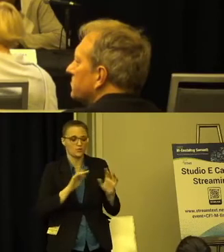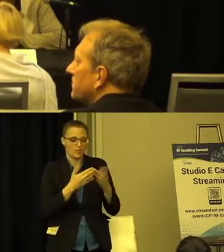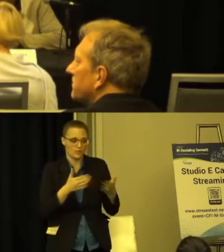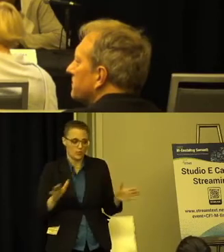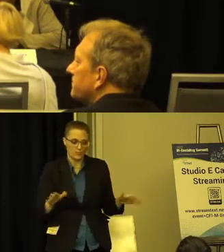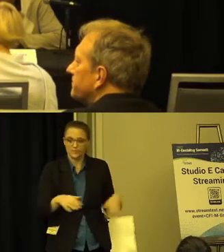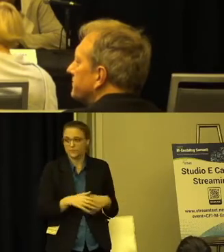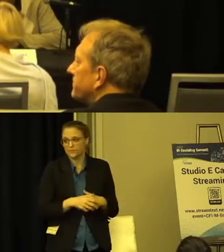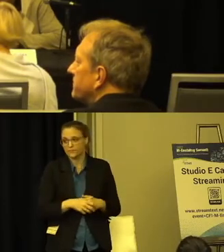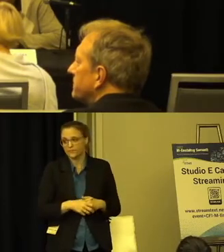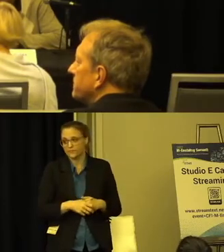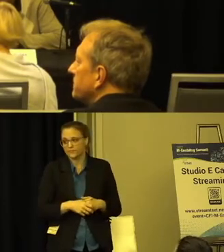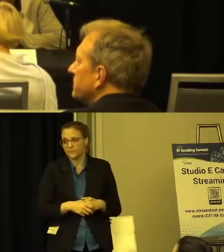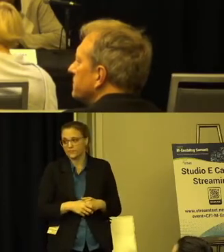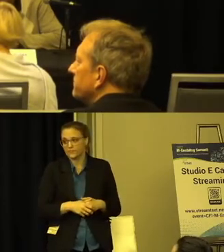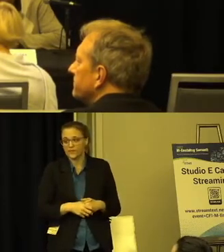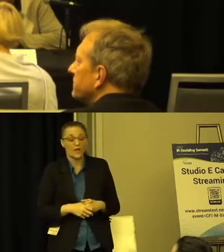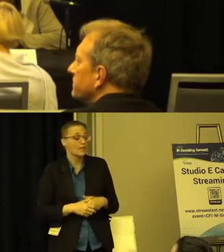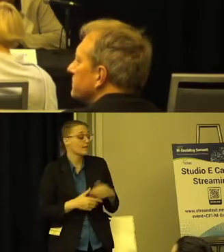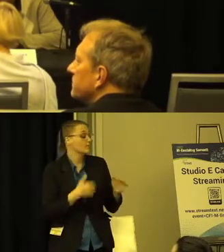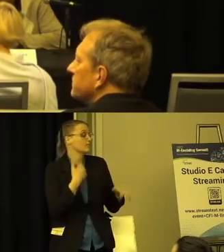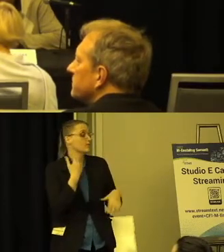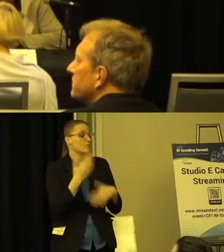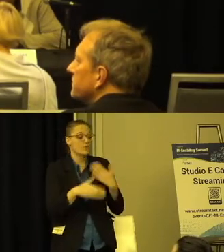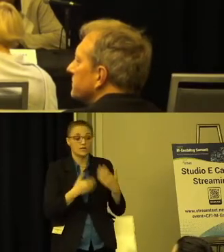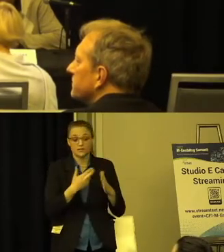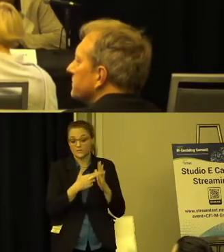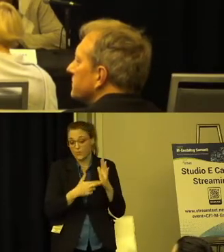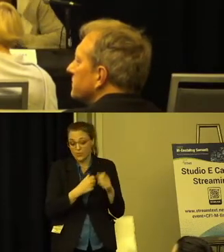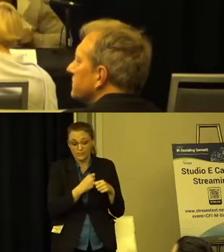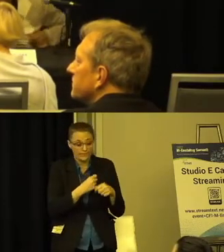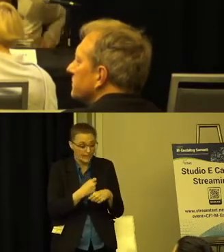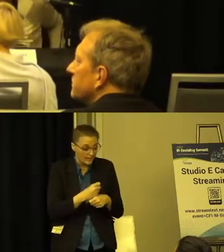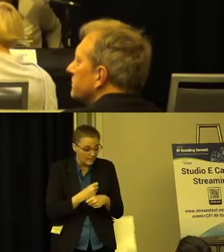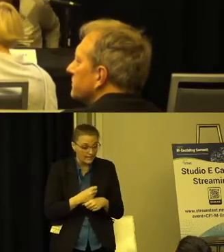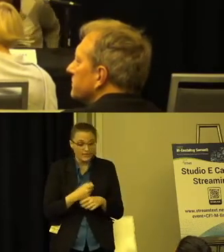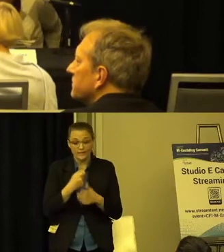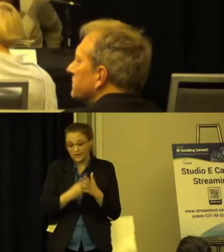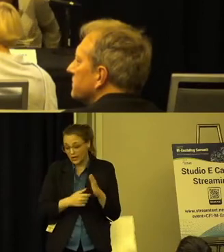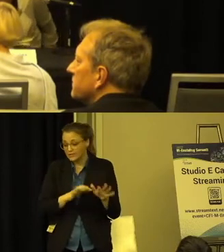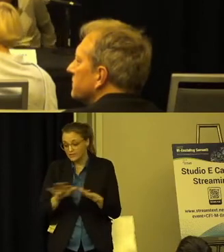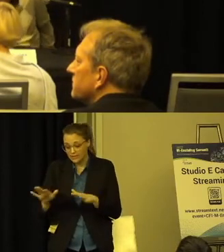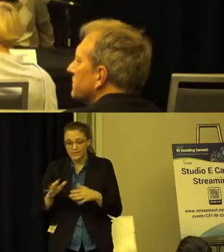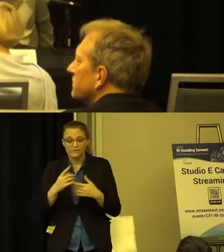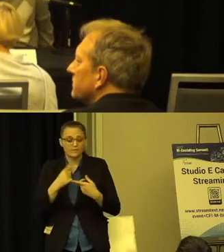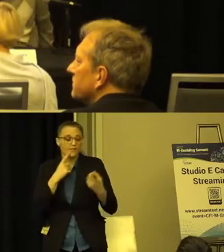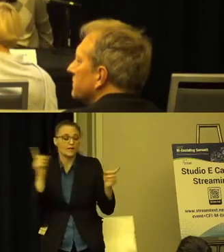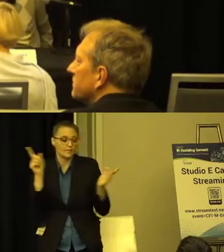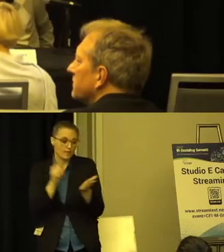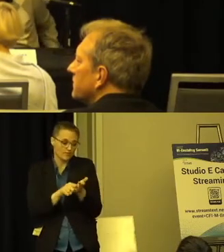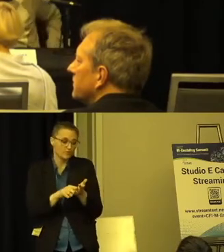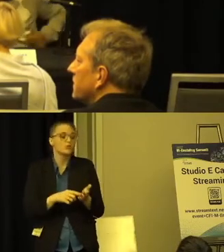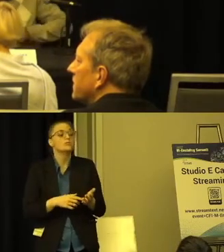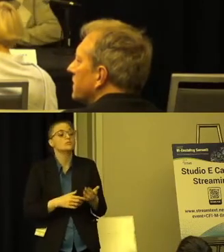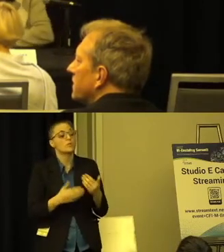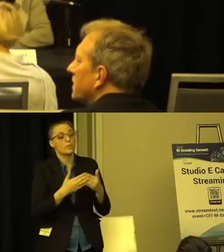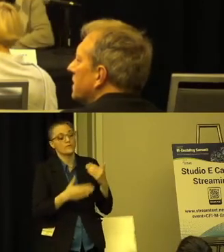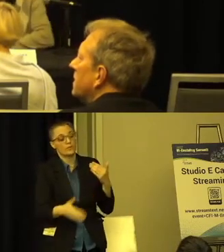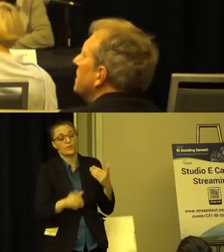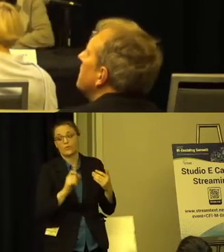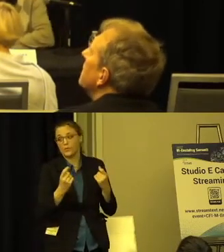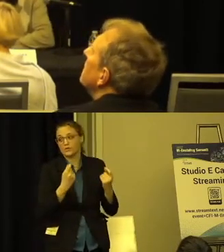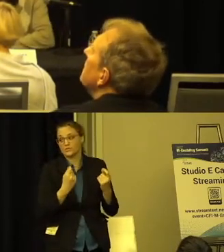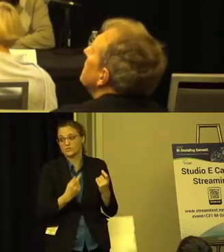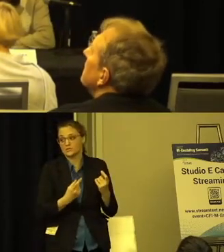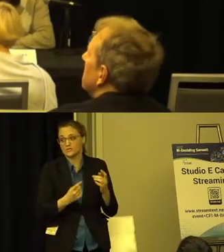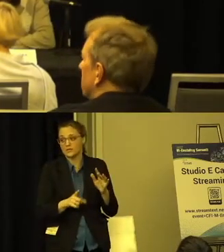its way through the rulemaking process, it got costed out, and it finally published. Okay, so going forward, the questions that have been raised